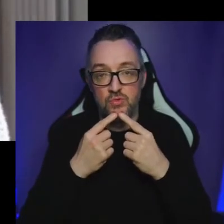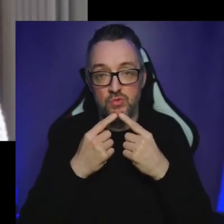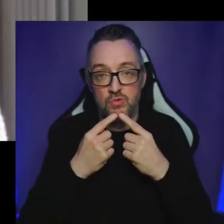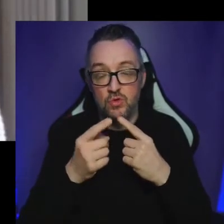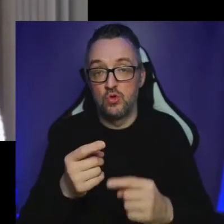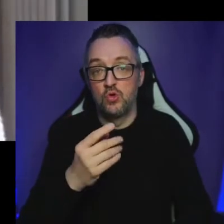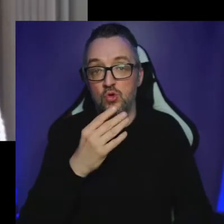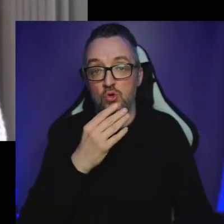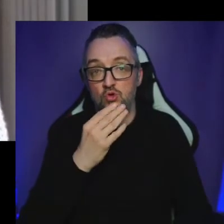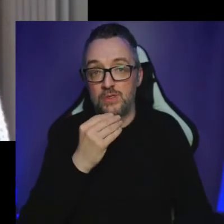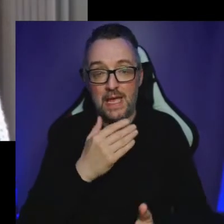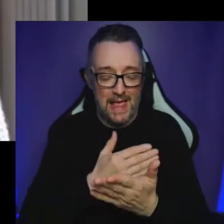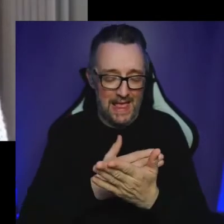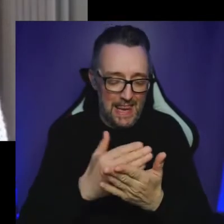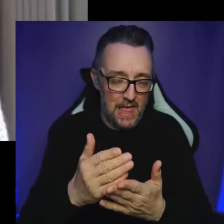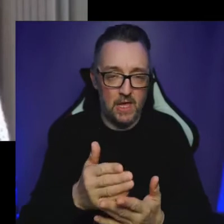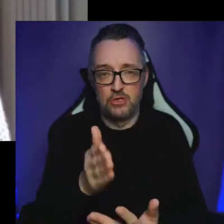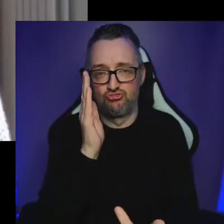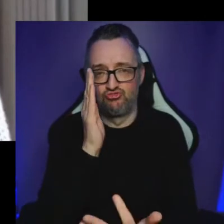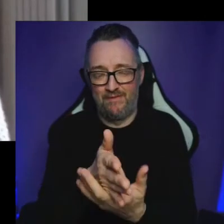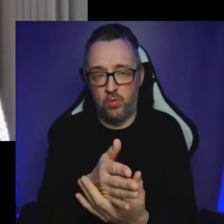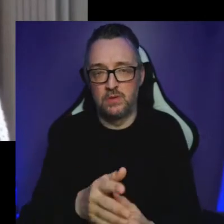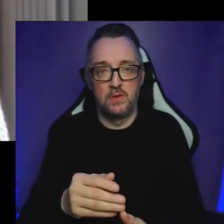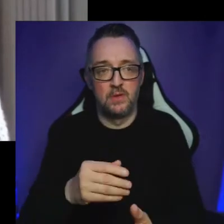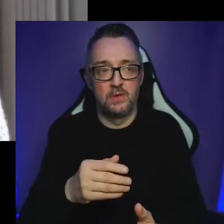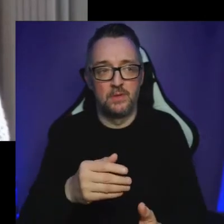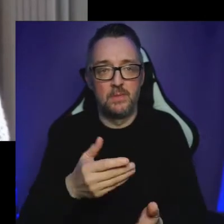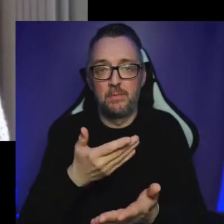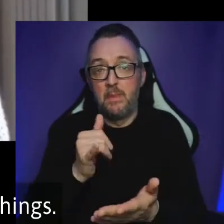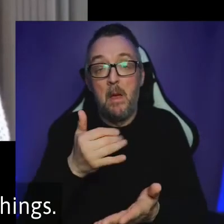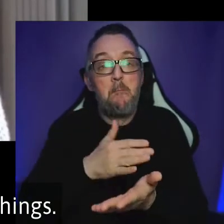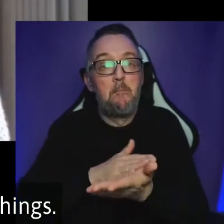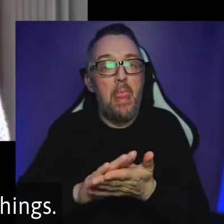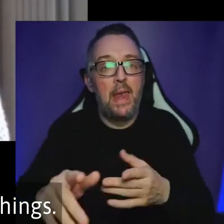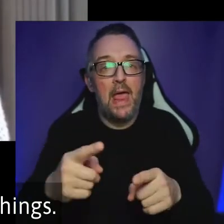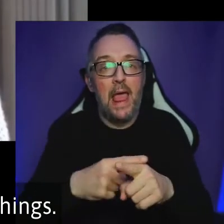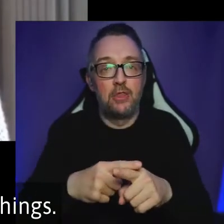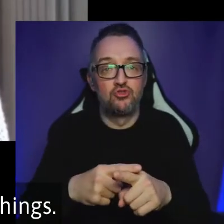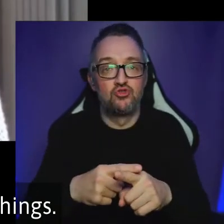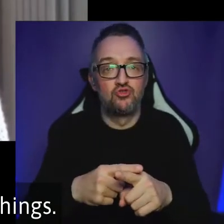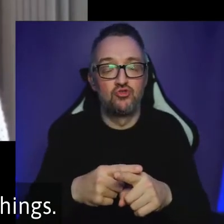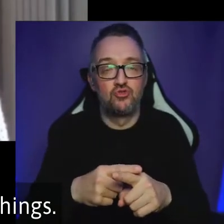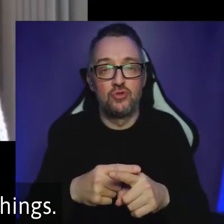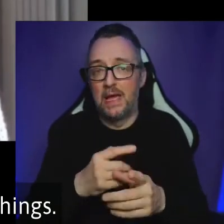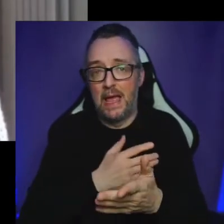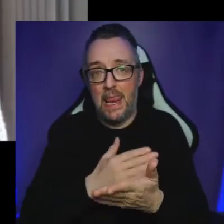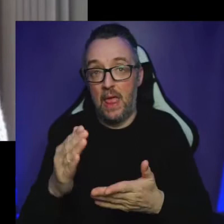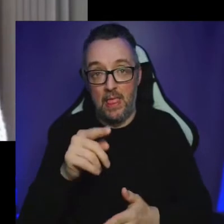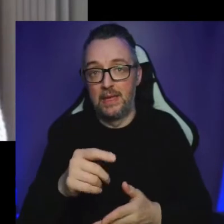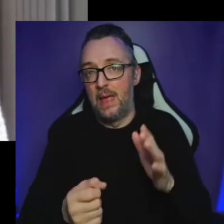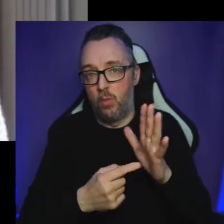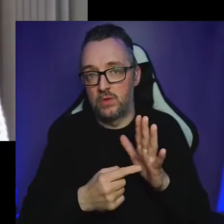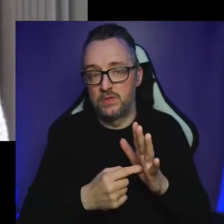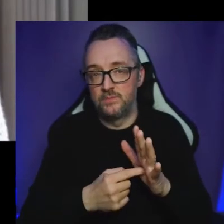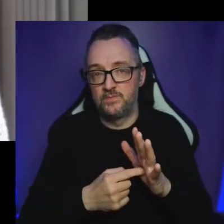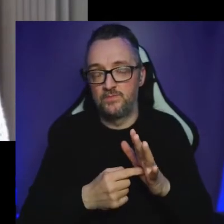using clear, straightforward language. There's a big drive towards plain English and crystal clear marks and all of those sorts of things. But